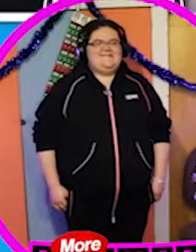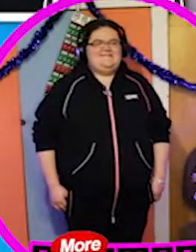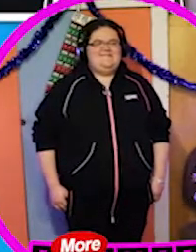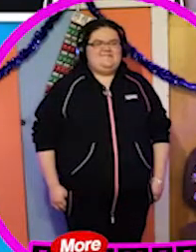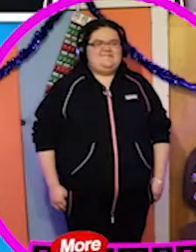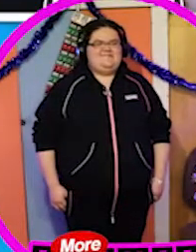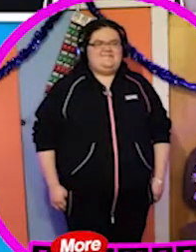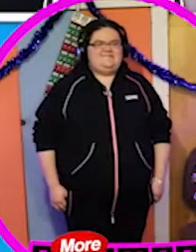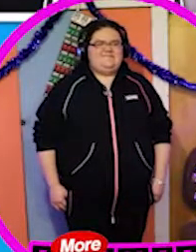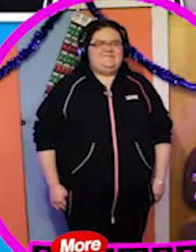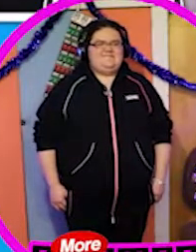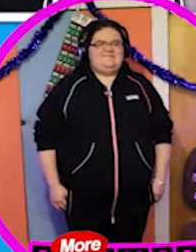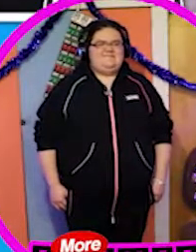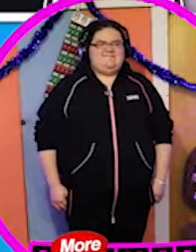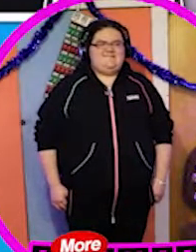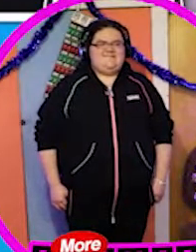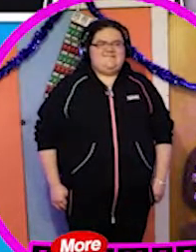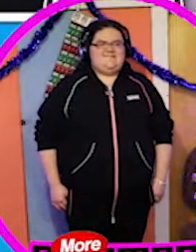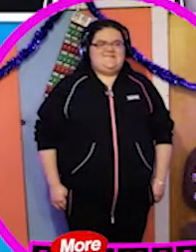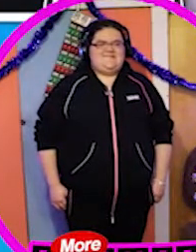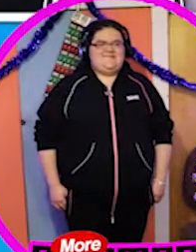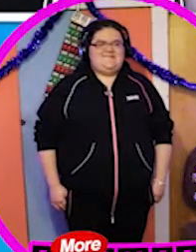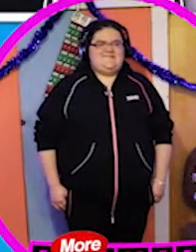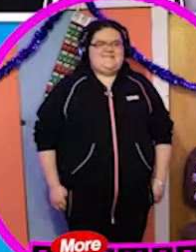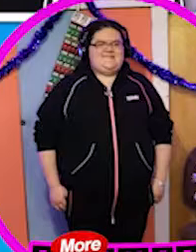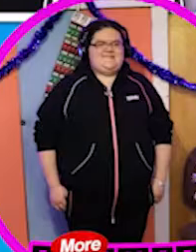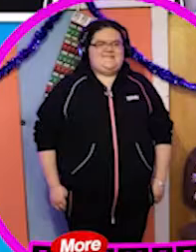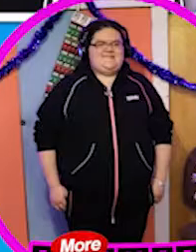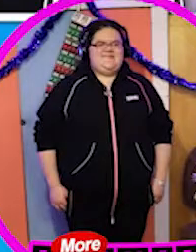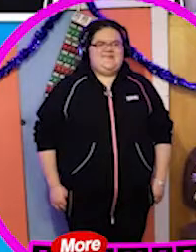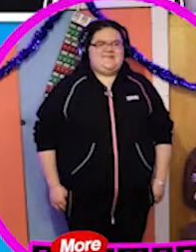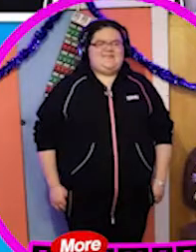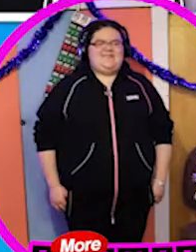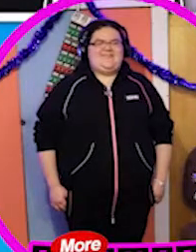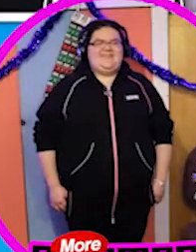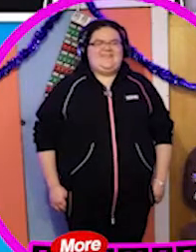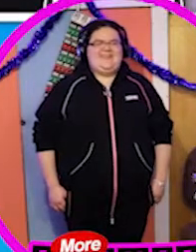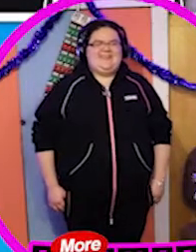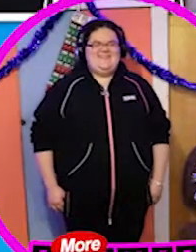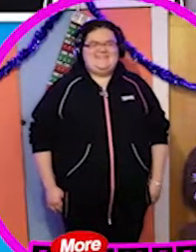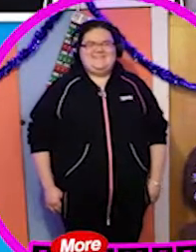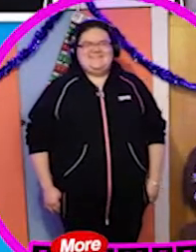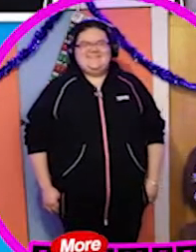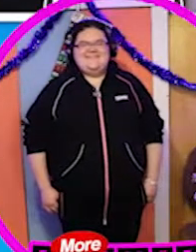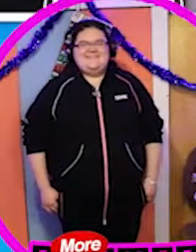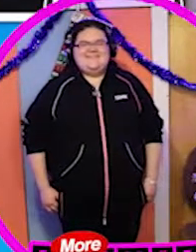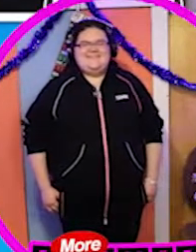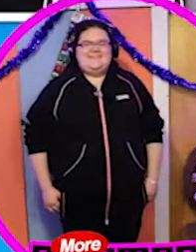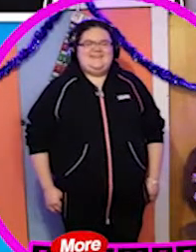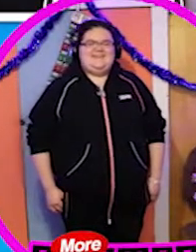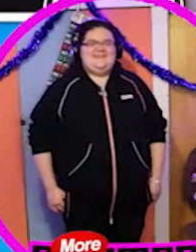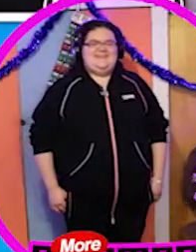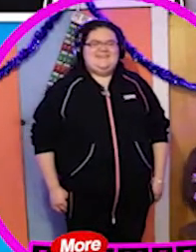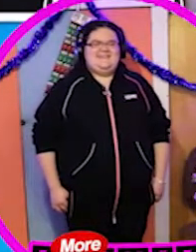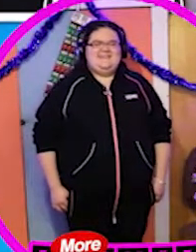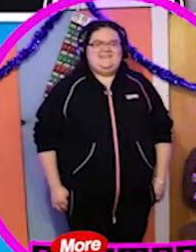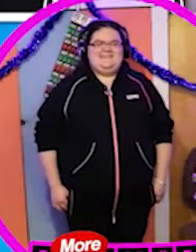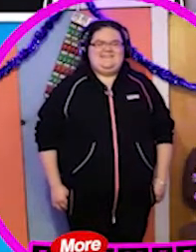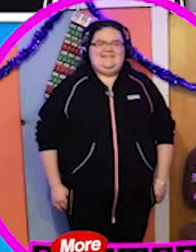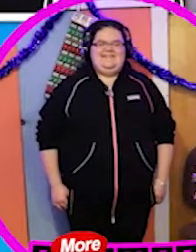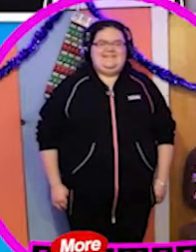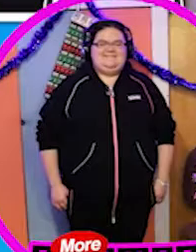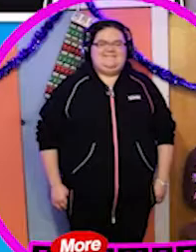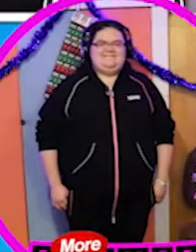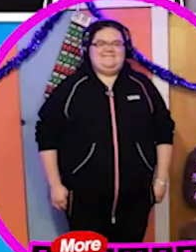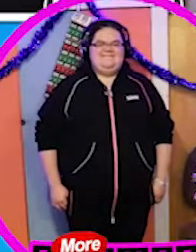Oh! I mean, deflect to a boys. Me and deflect to boys. Don't go anywhere. Come on. Don't go anywhere. It's not looking like much of an